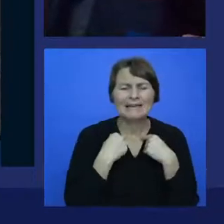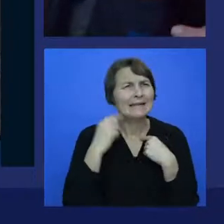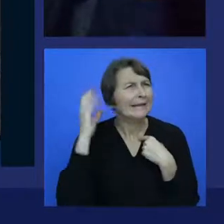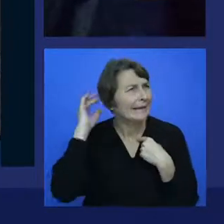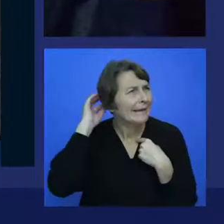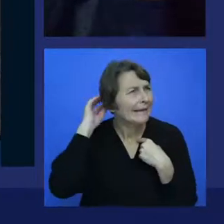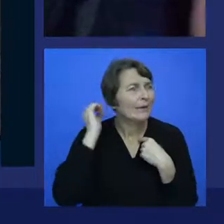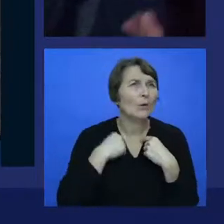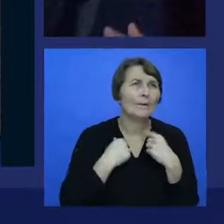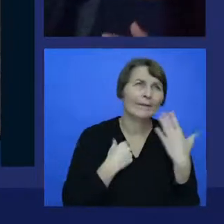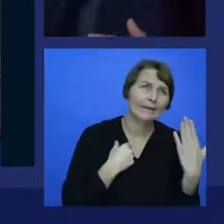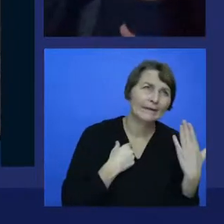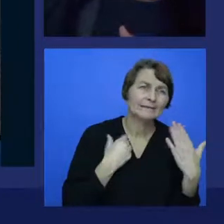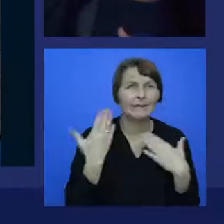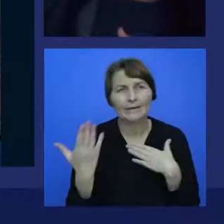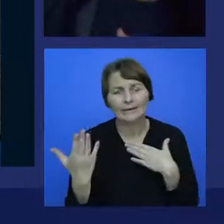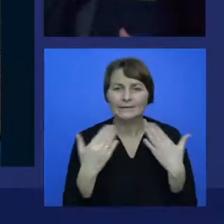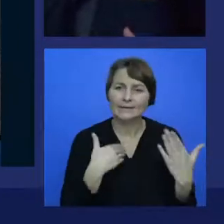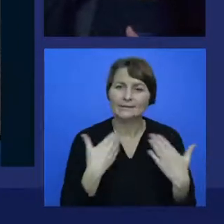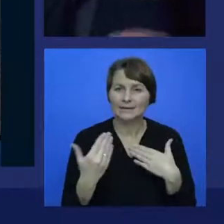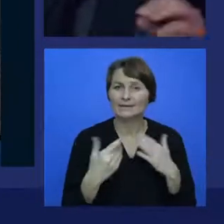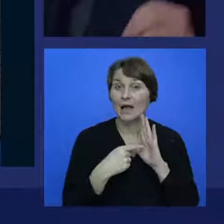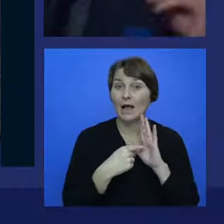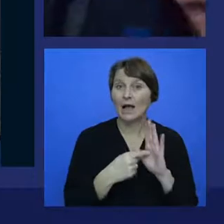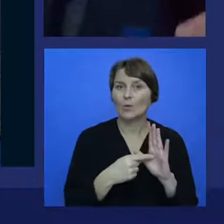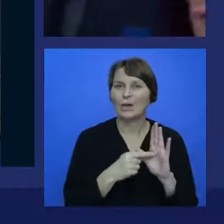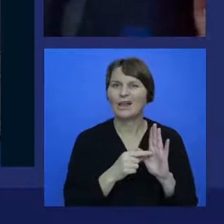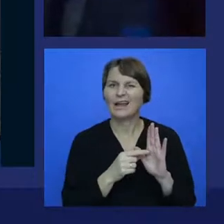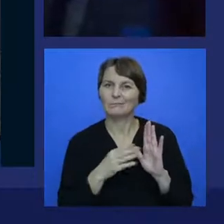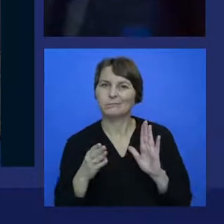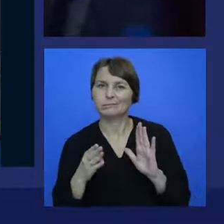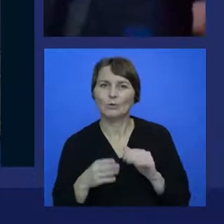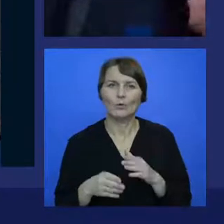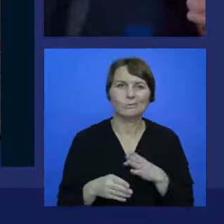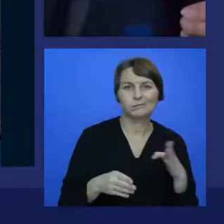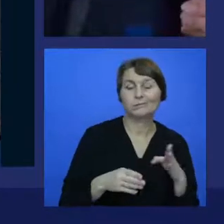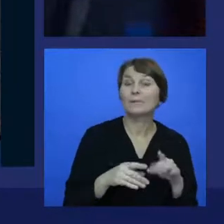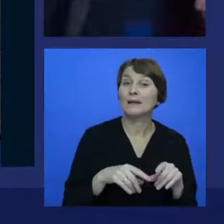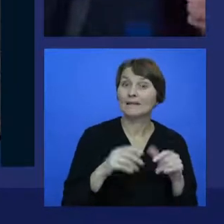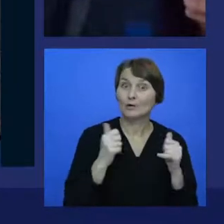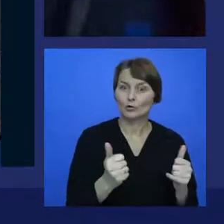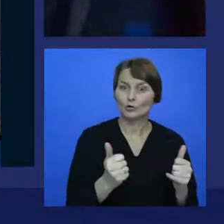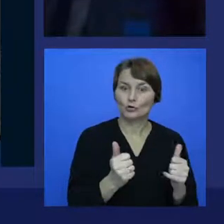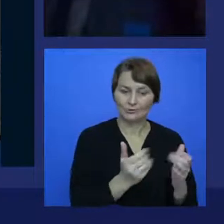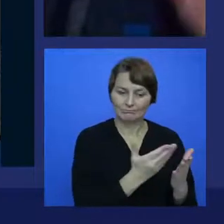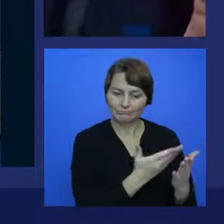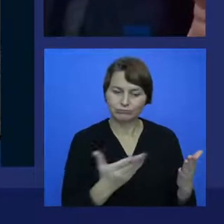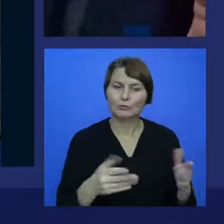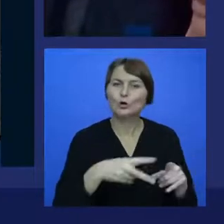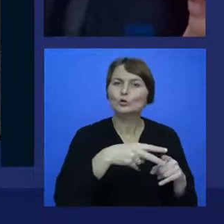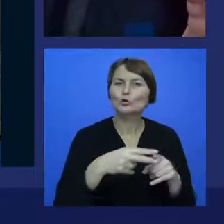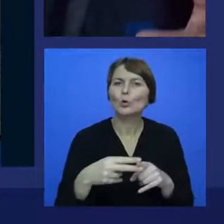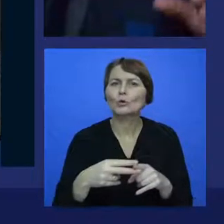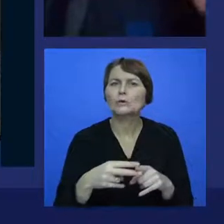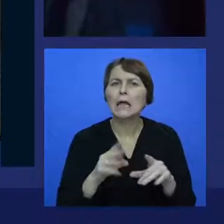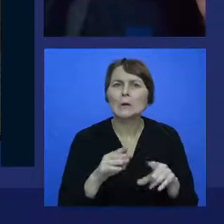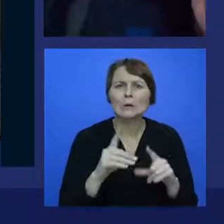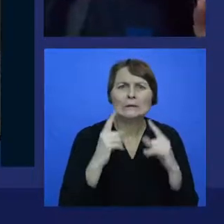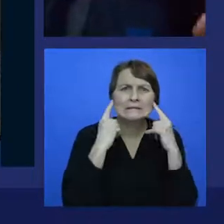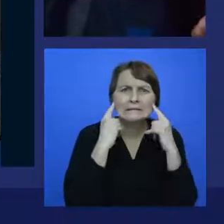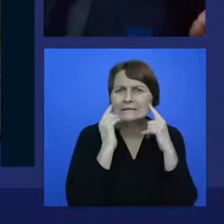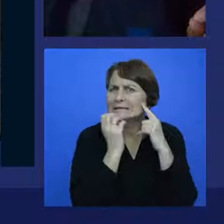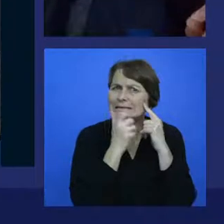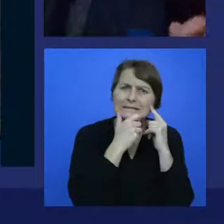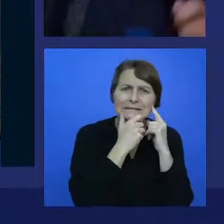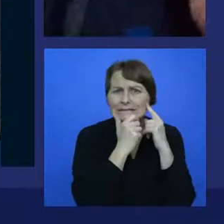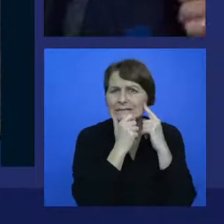and use the right tools, which I'm about to show you, we don't have to worry about bias explicitly. because by